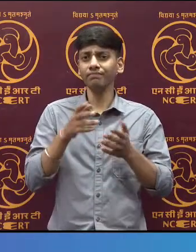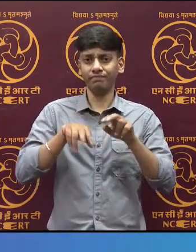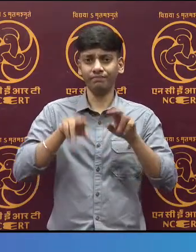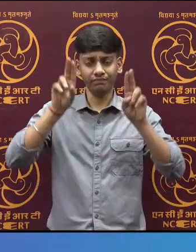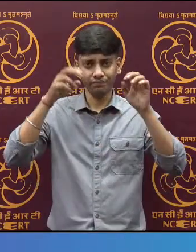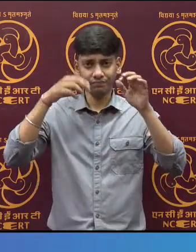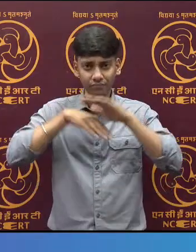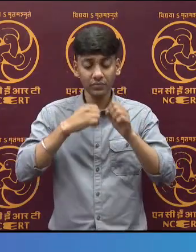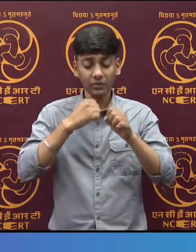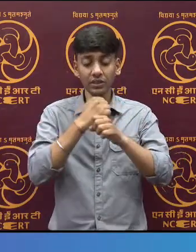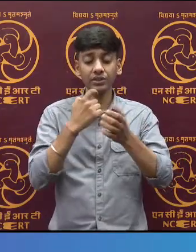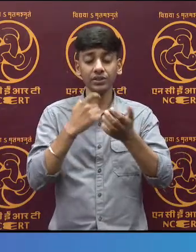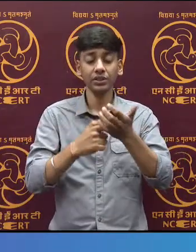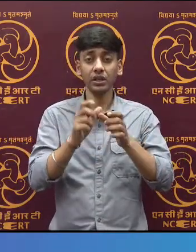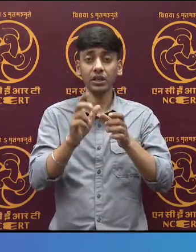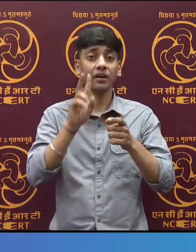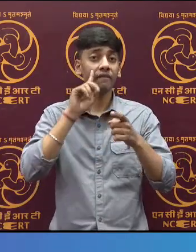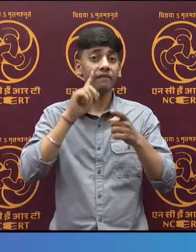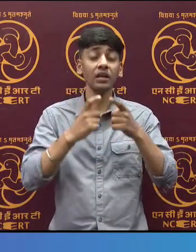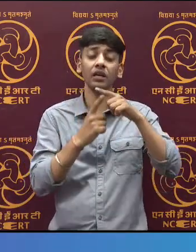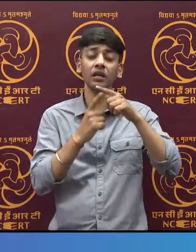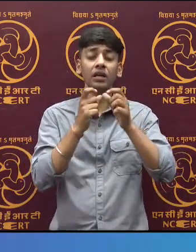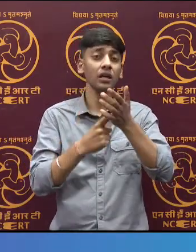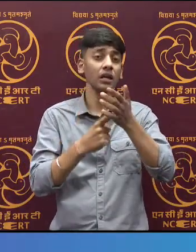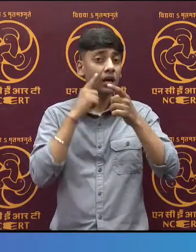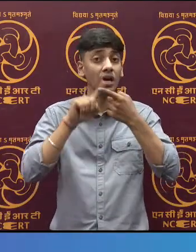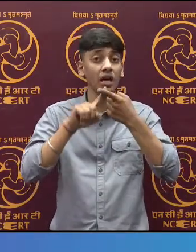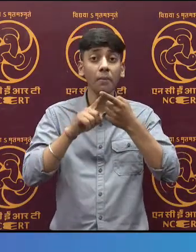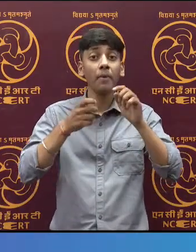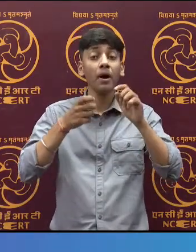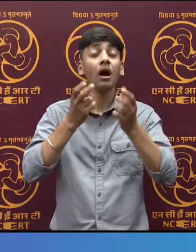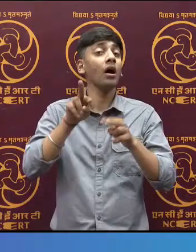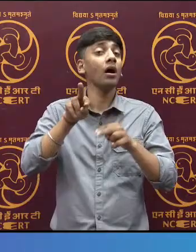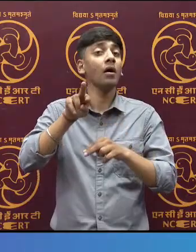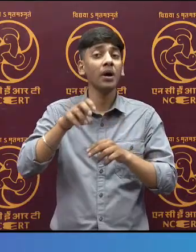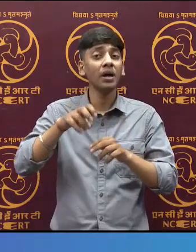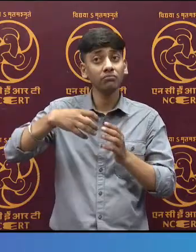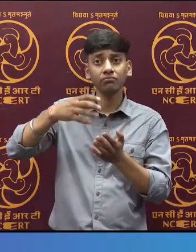this gravitation part 2? So could you please elaborate us? Yes, sure. Yes.